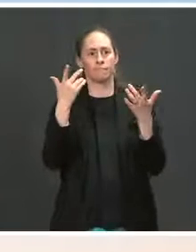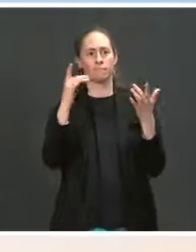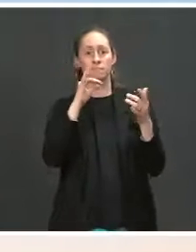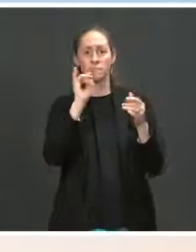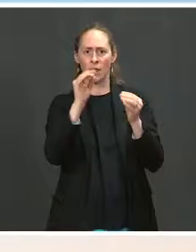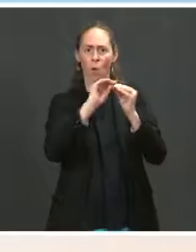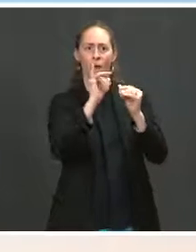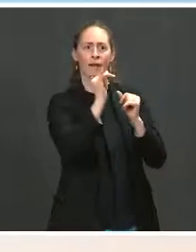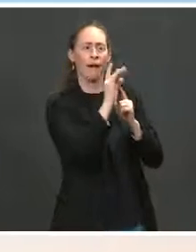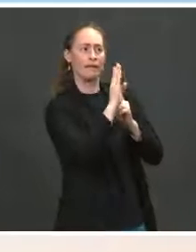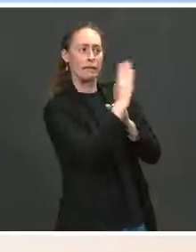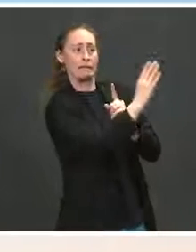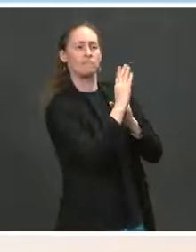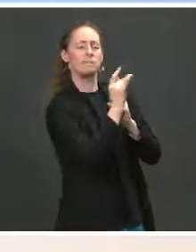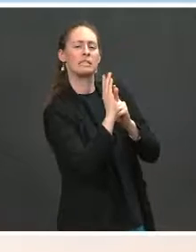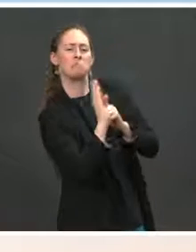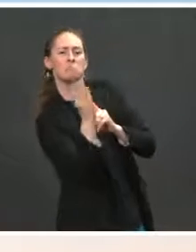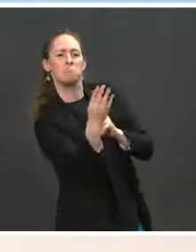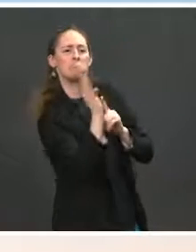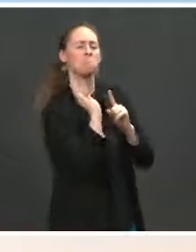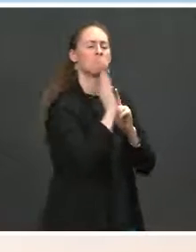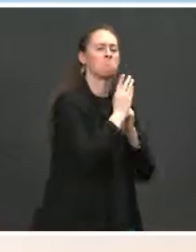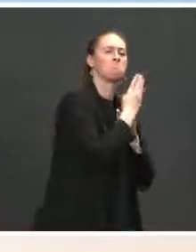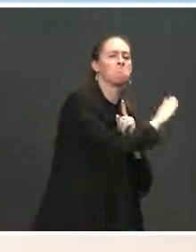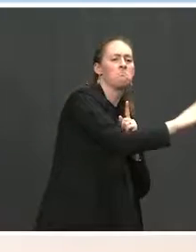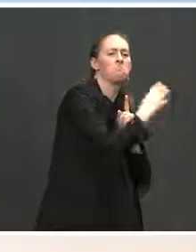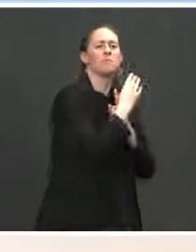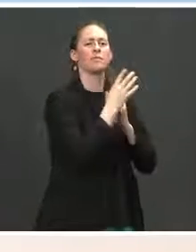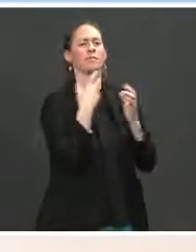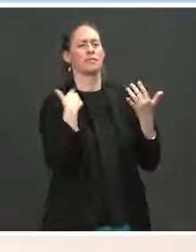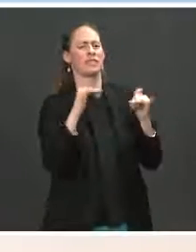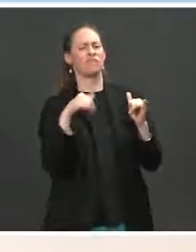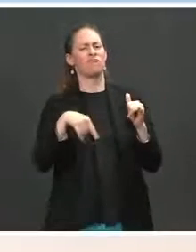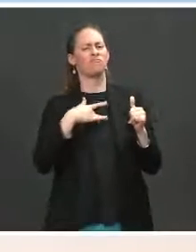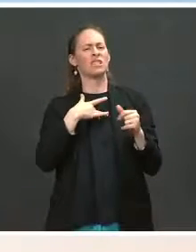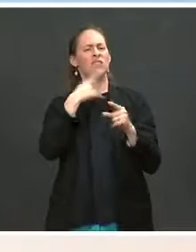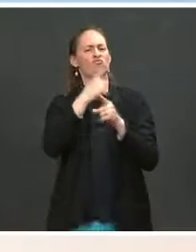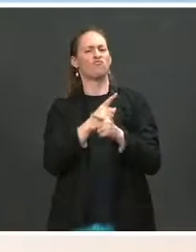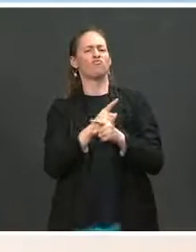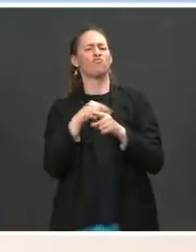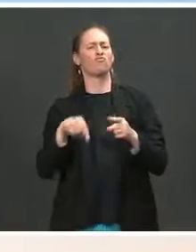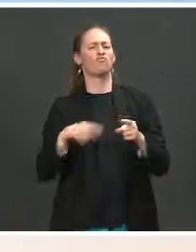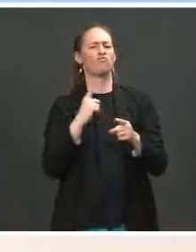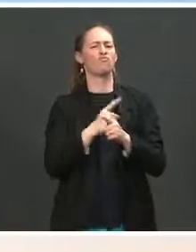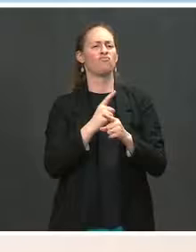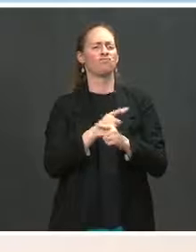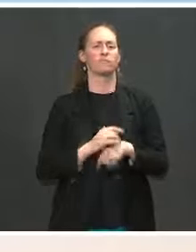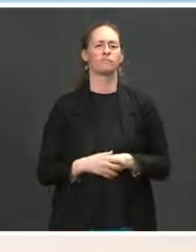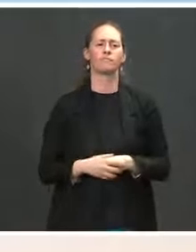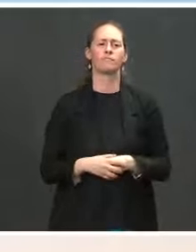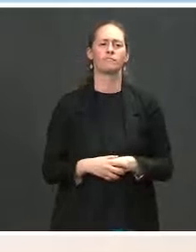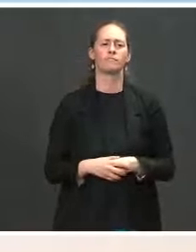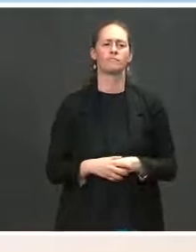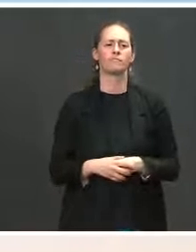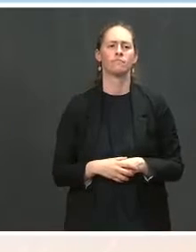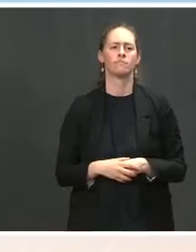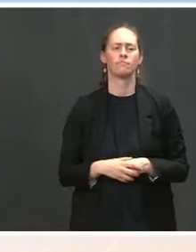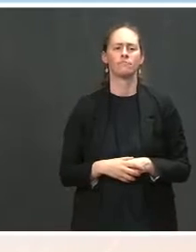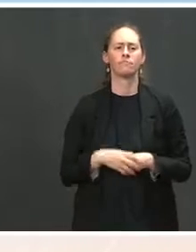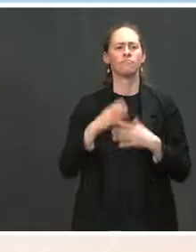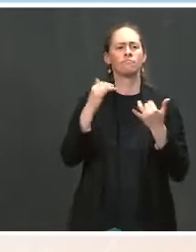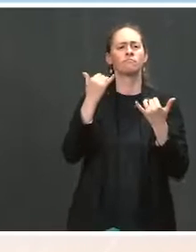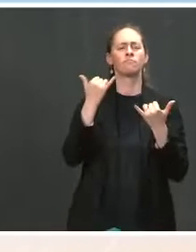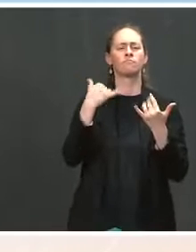is a step forward. Okay, go ahead, Brittany, go ahead. Thanks, Jen. On the campaign trail, then candidate Biden, this is a follow-up on